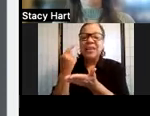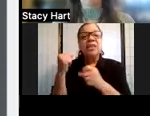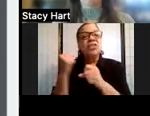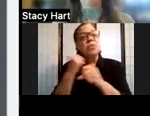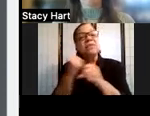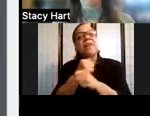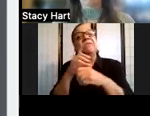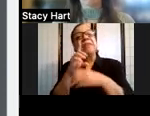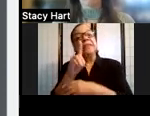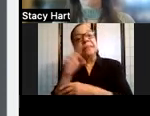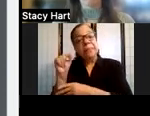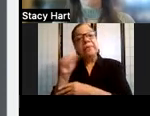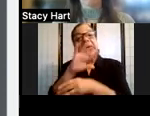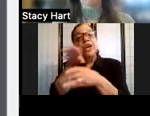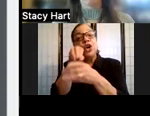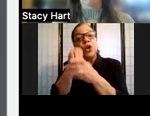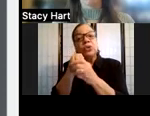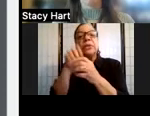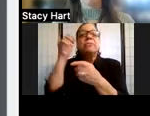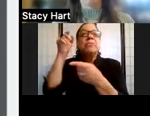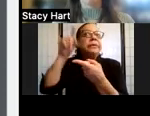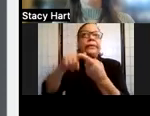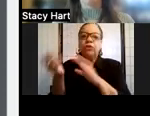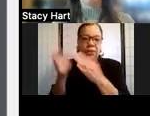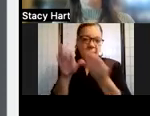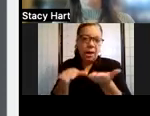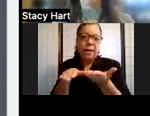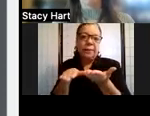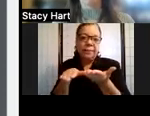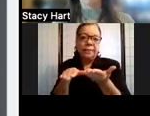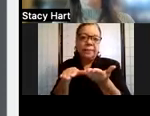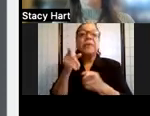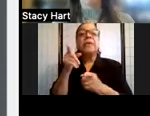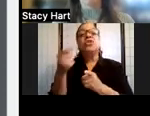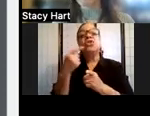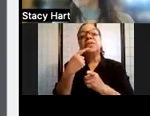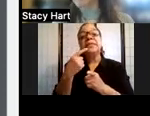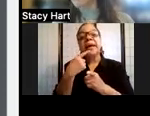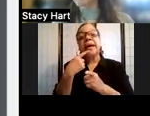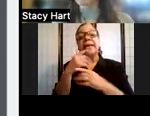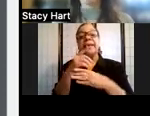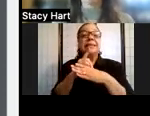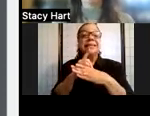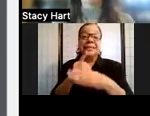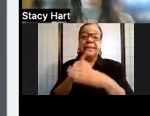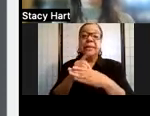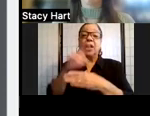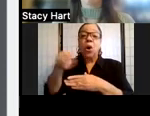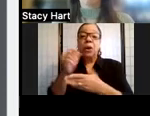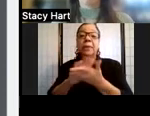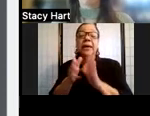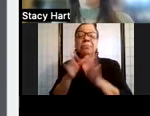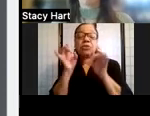disability inclusion right until the very end. She said, Disability only becomes a tragedy